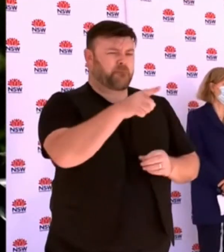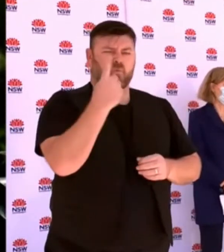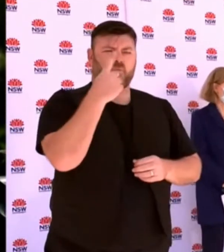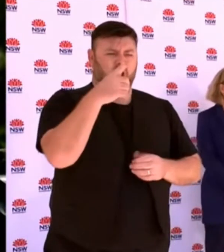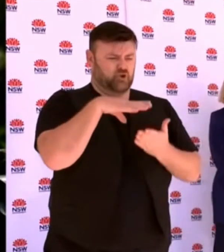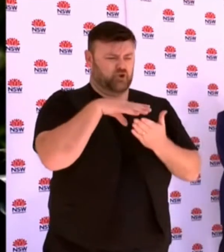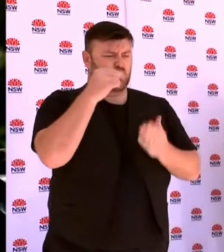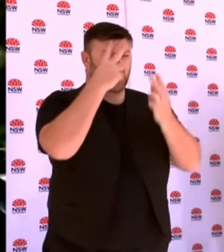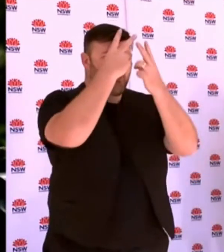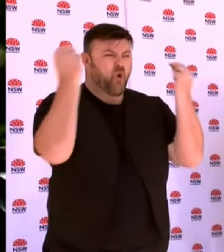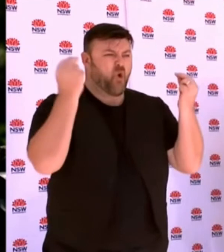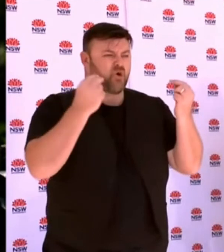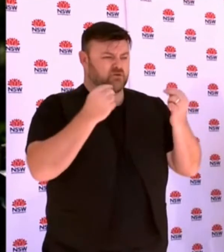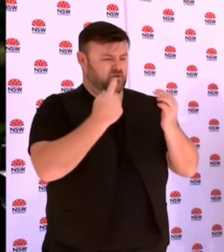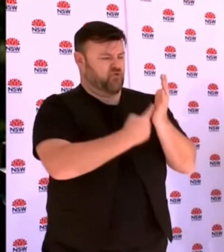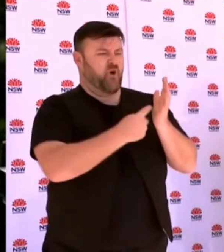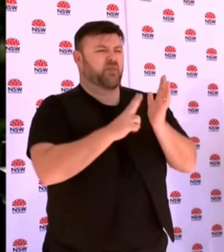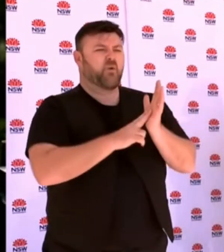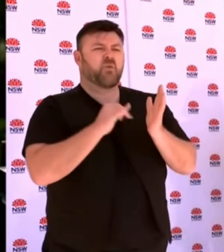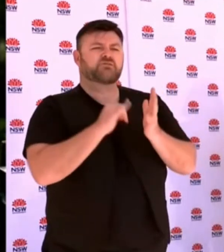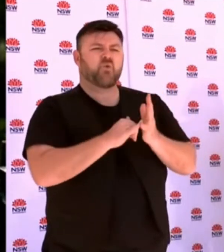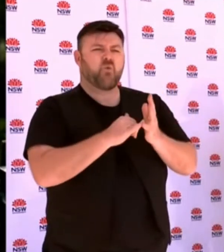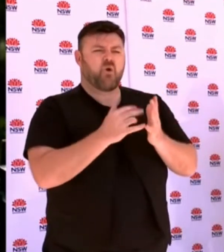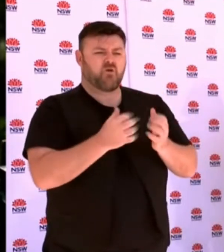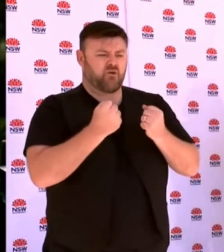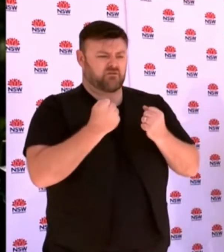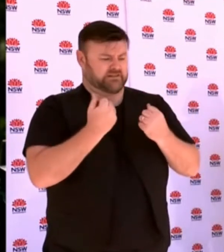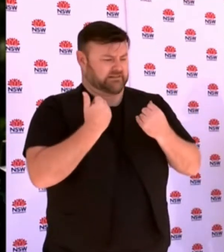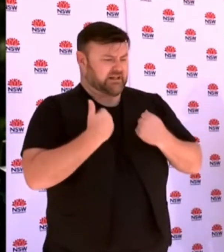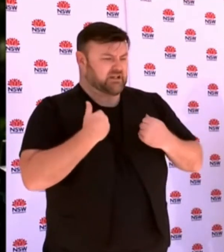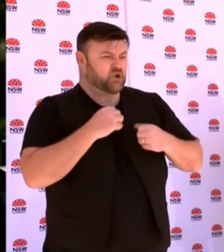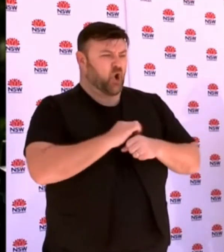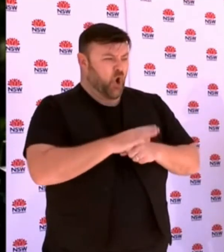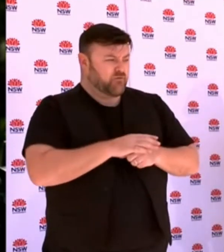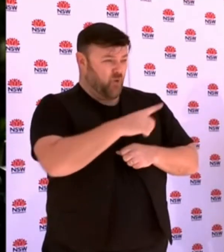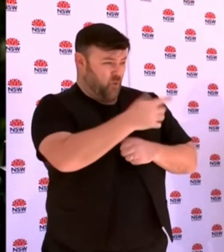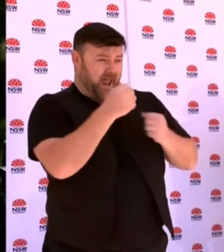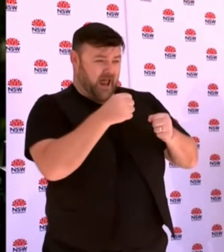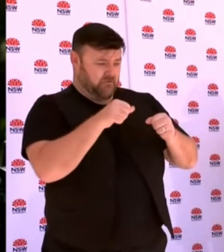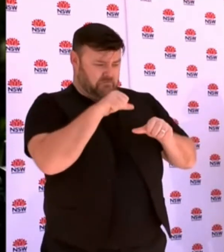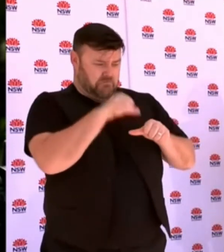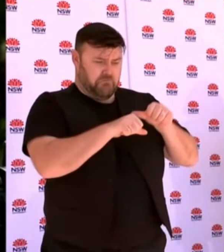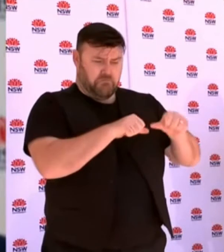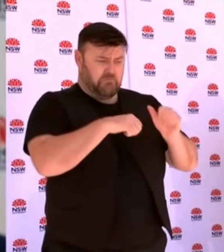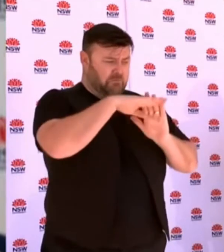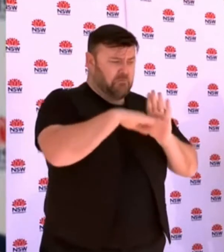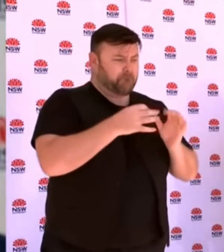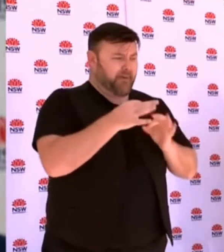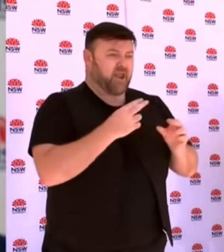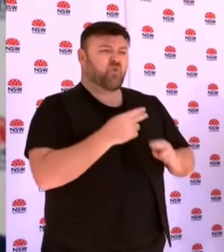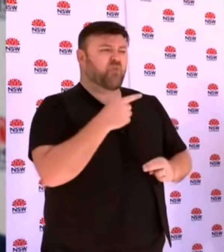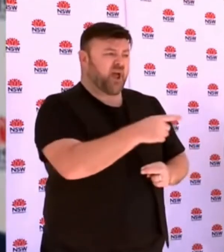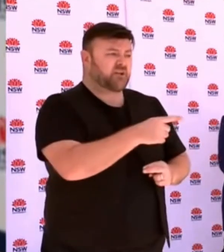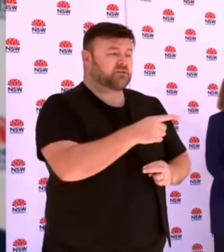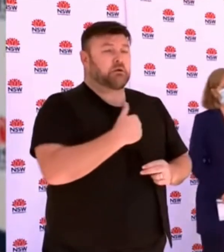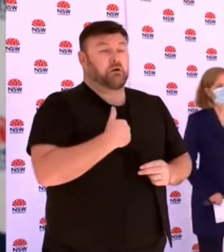wake of this student nurse? Are you concerned with the way operations are going there and the effect that it's having on other staff members? The best advice is